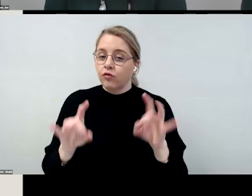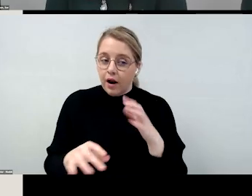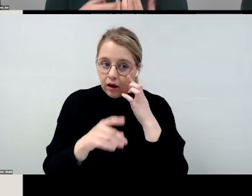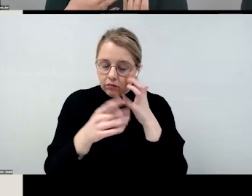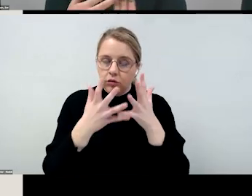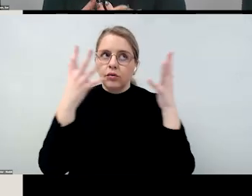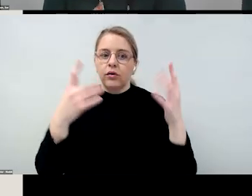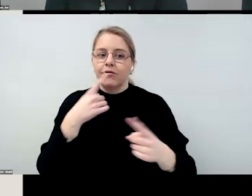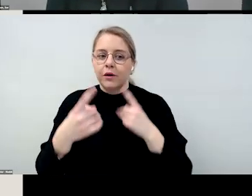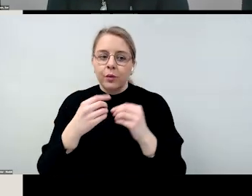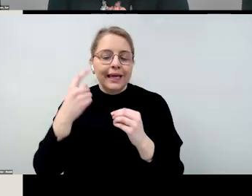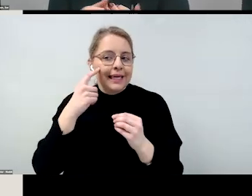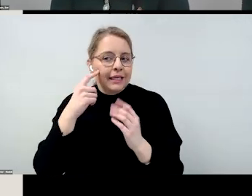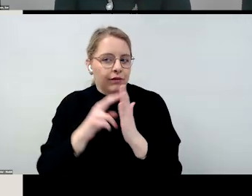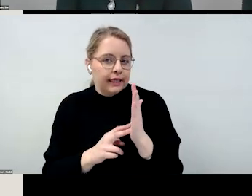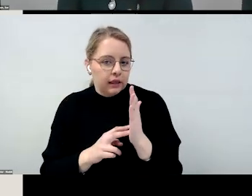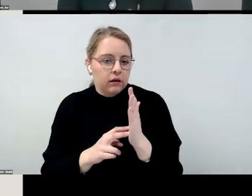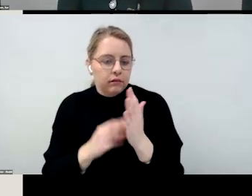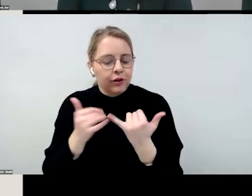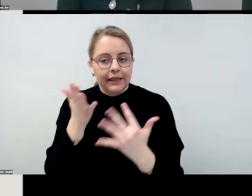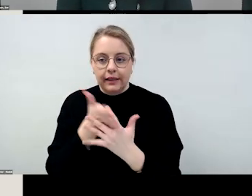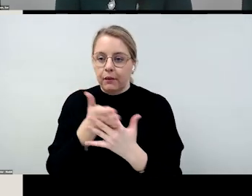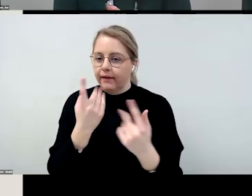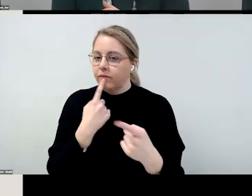health information to people in an accessible format.